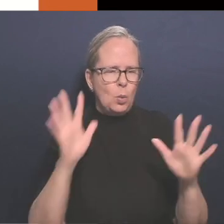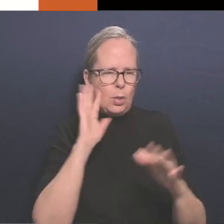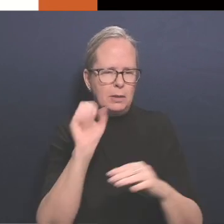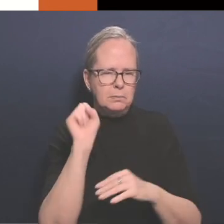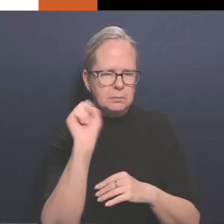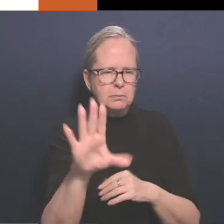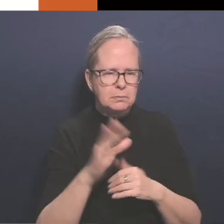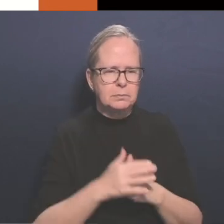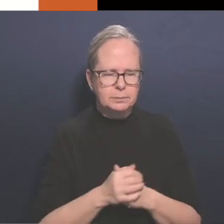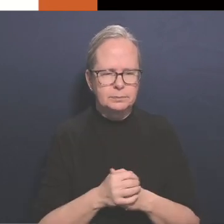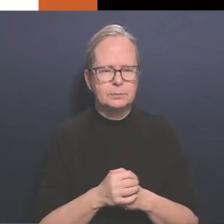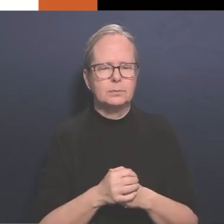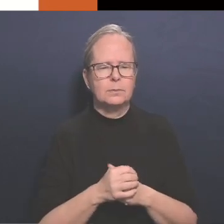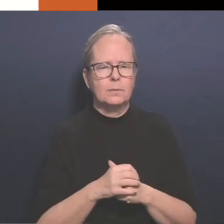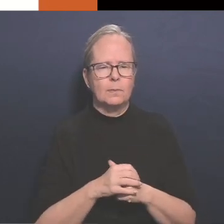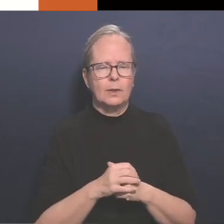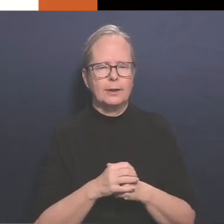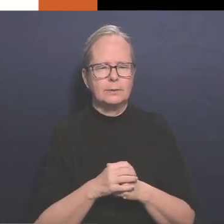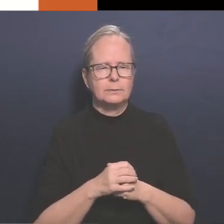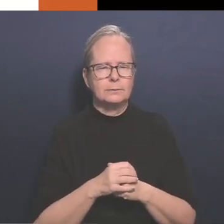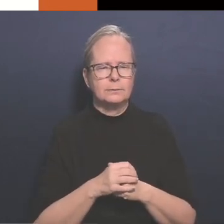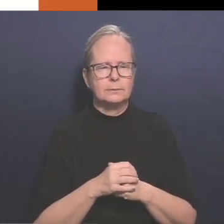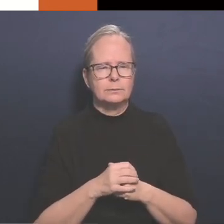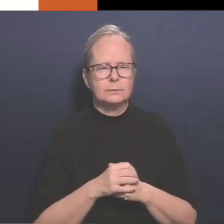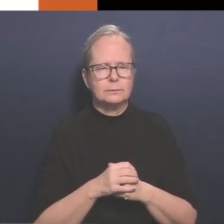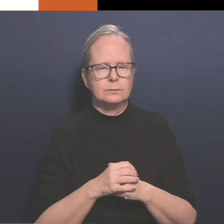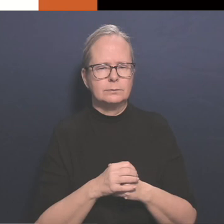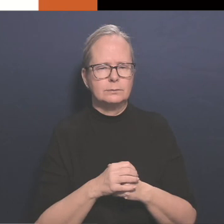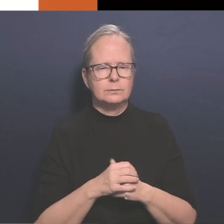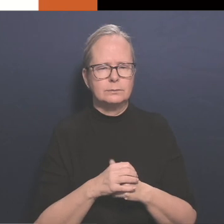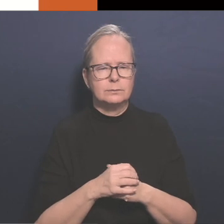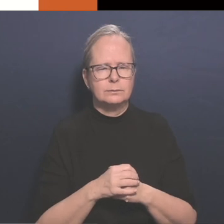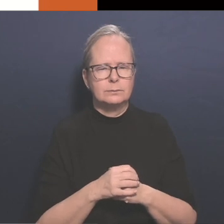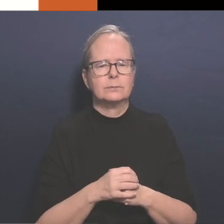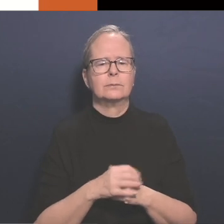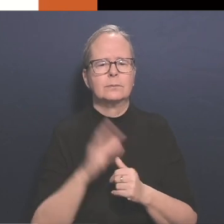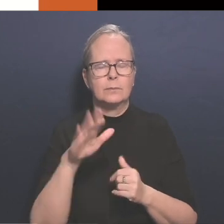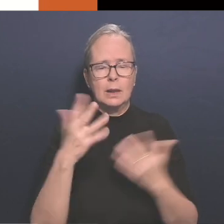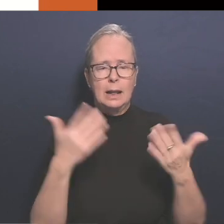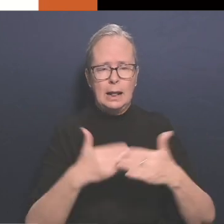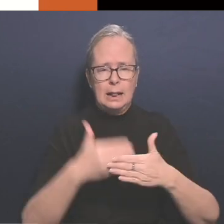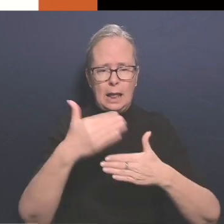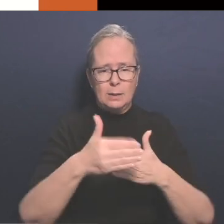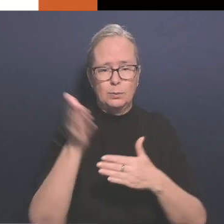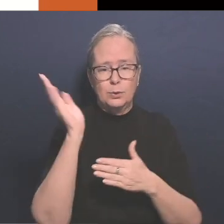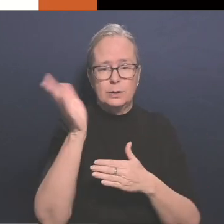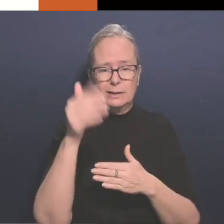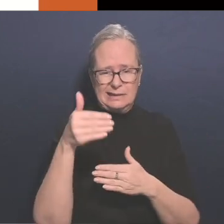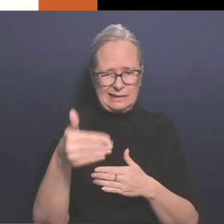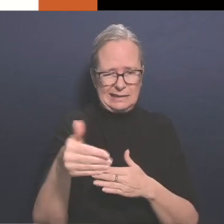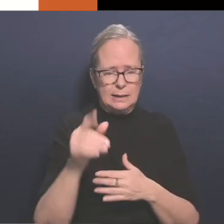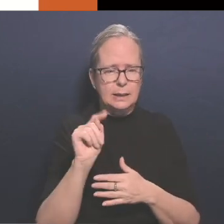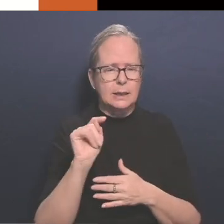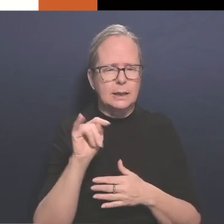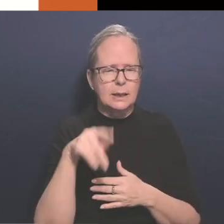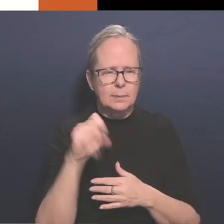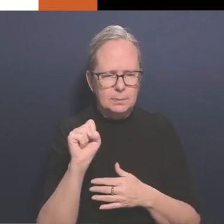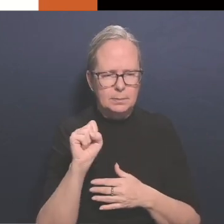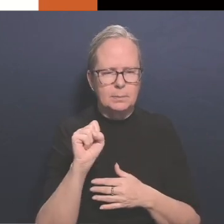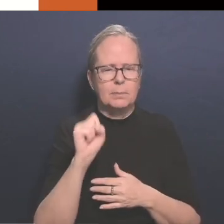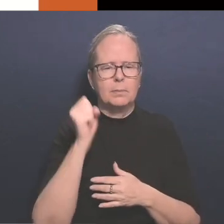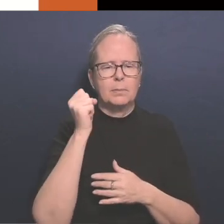year. So starting in January, it's going to transition to a paid course. So if you're interested, please by